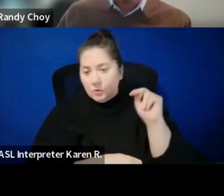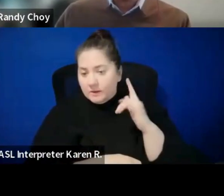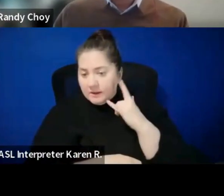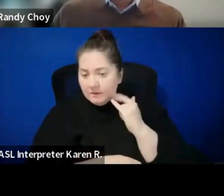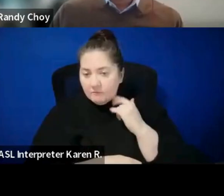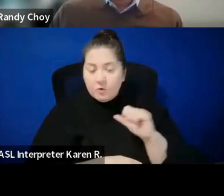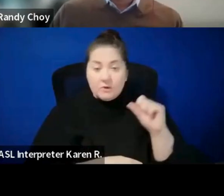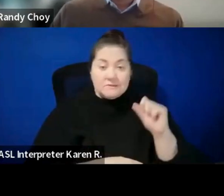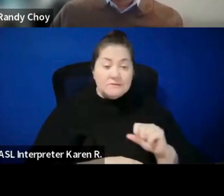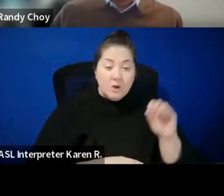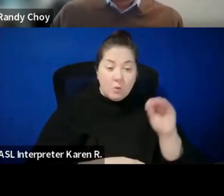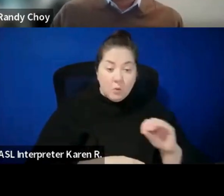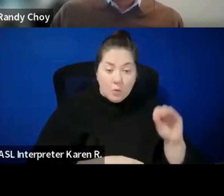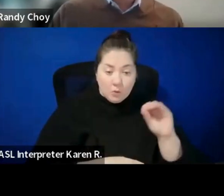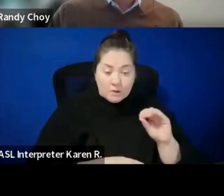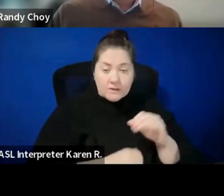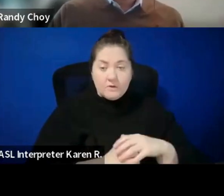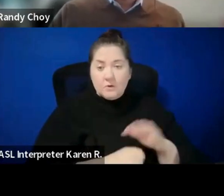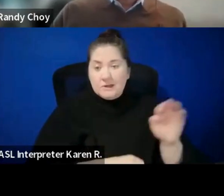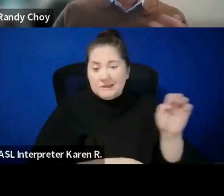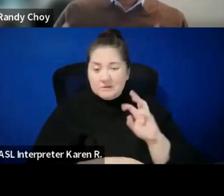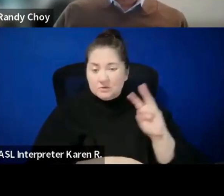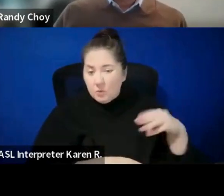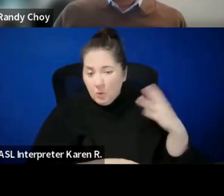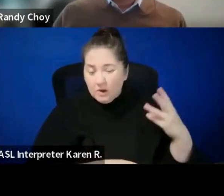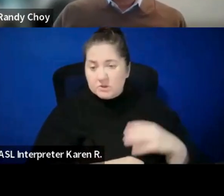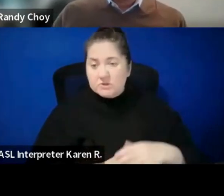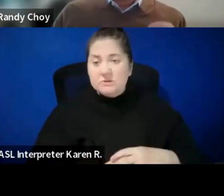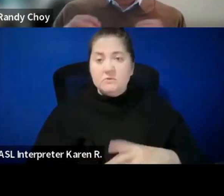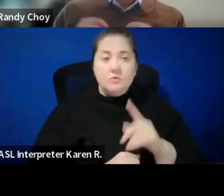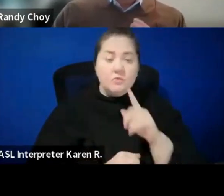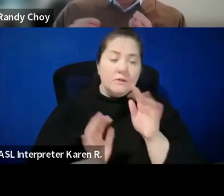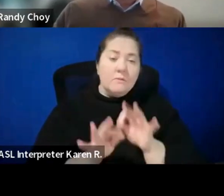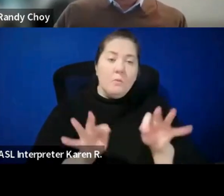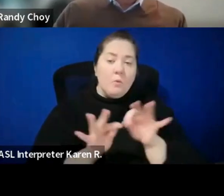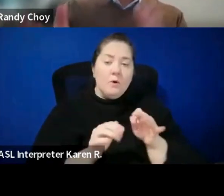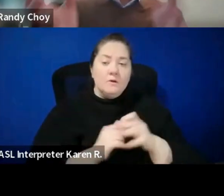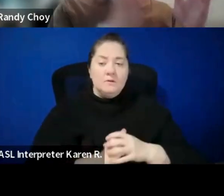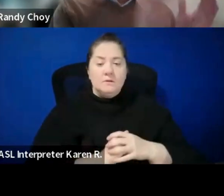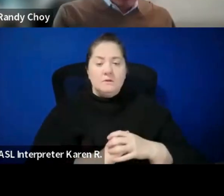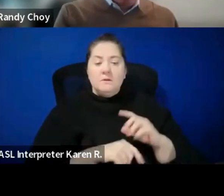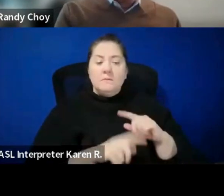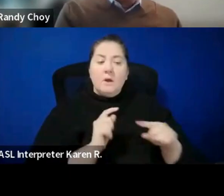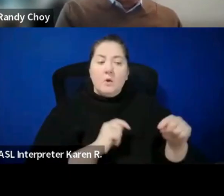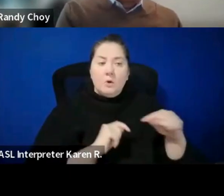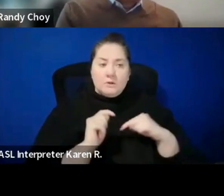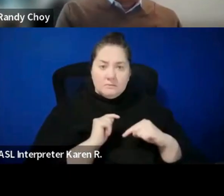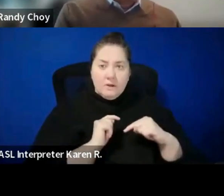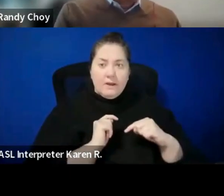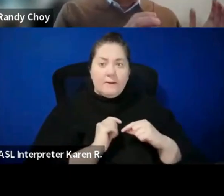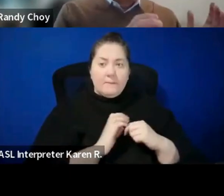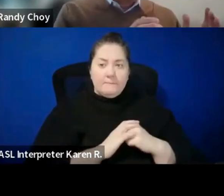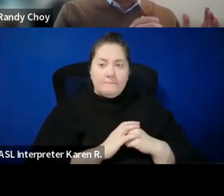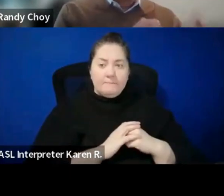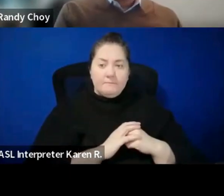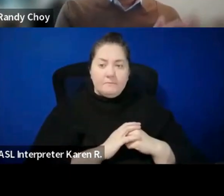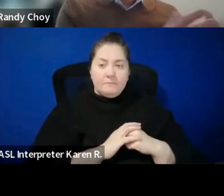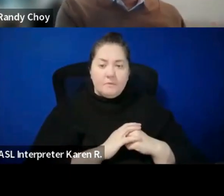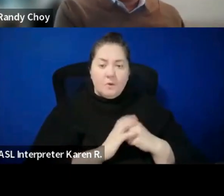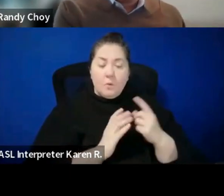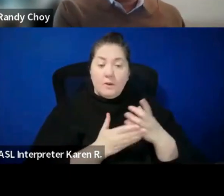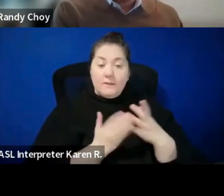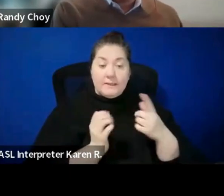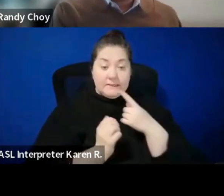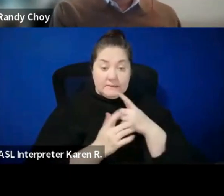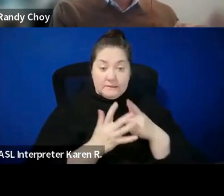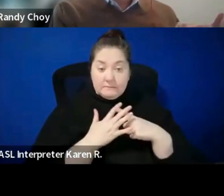Southern Oregon or something like that, or in Eastern Washington. Very important. But I think it goes back to one of the things I said at